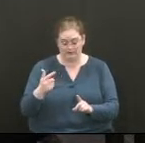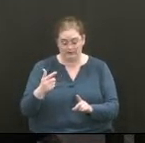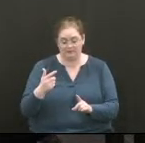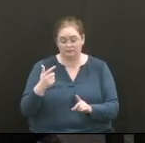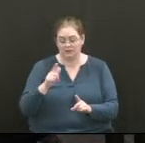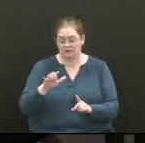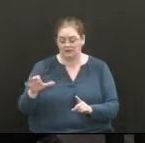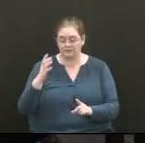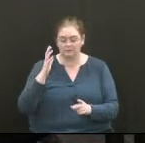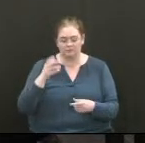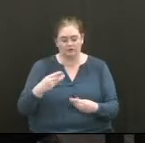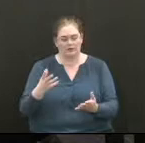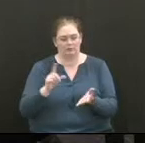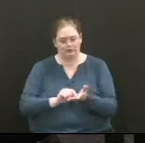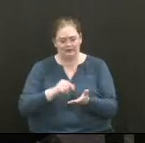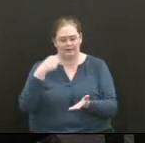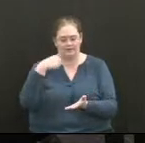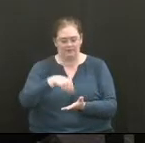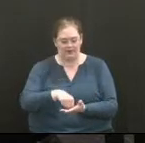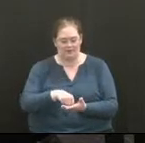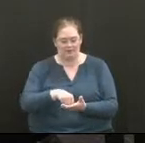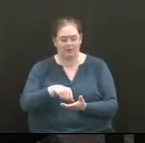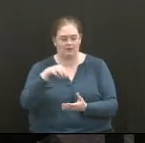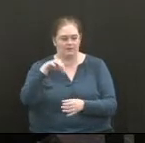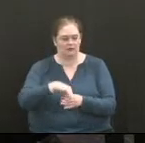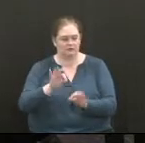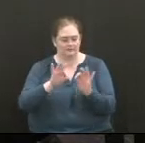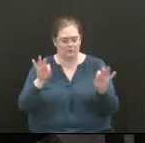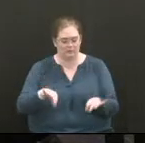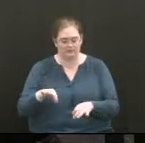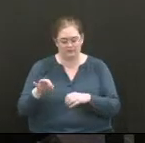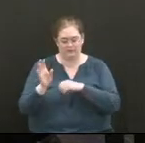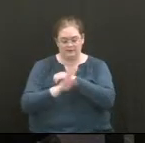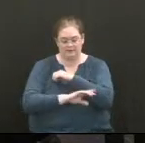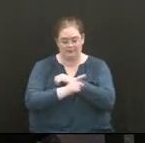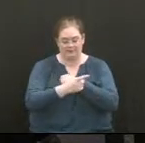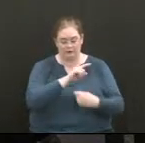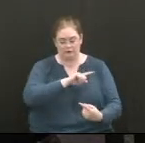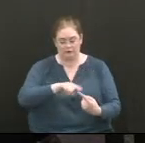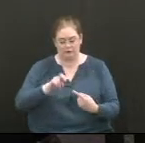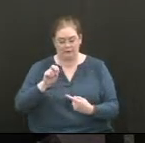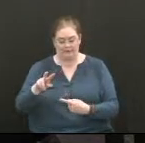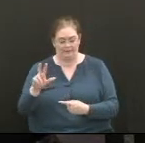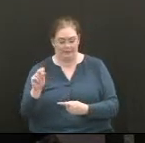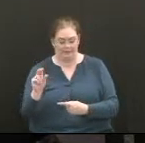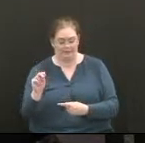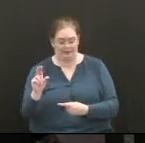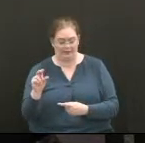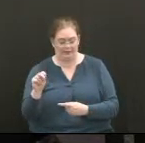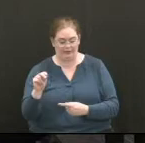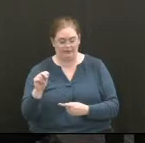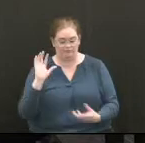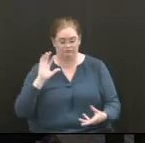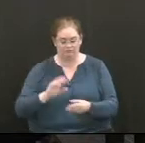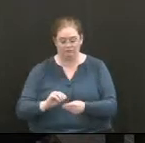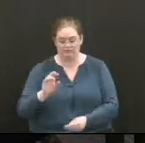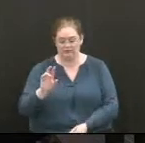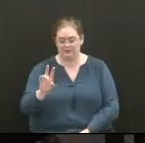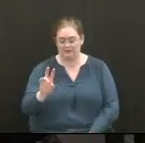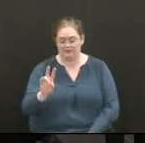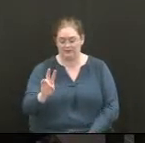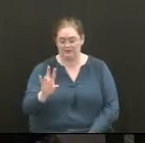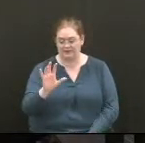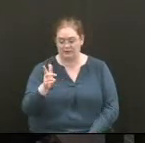contract to provide printing and mailing of election forms from September 1st through November 30th in the amount of